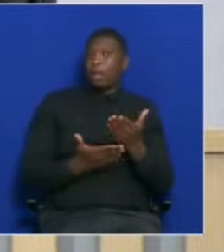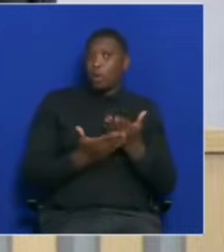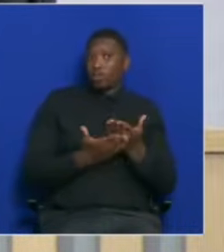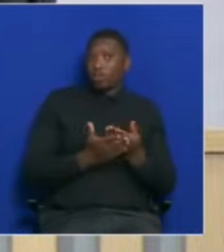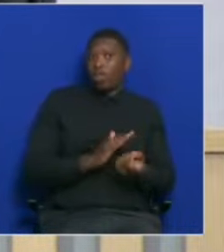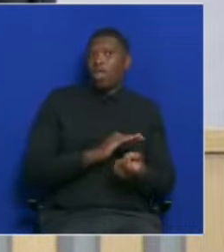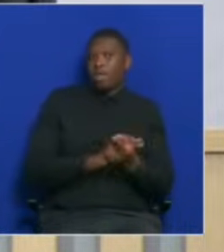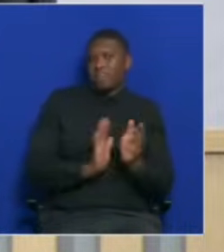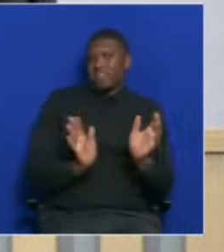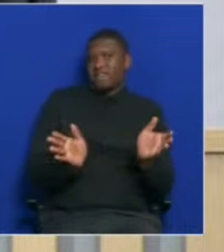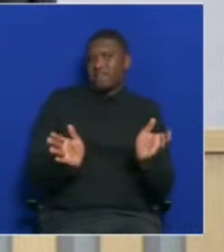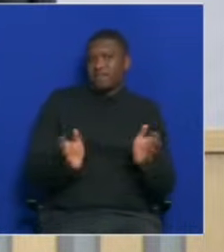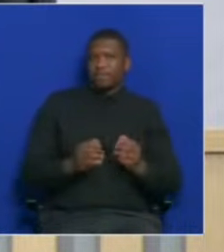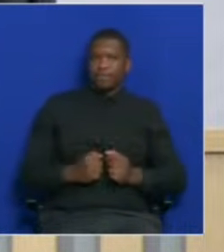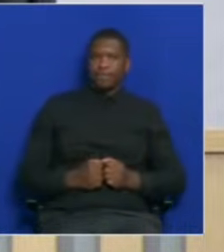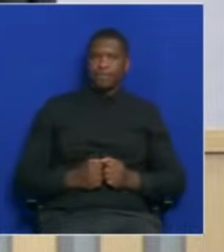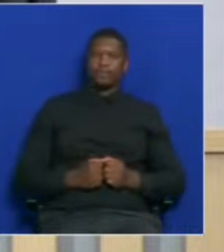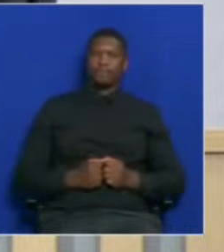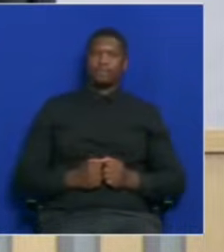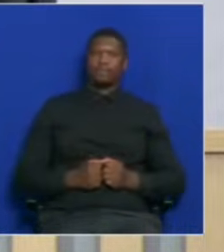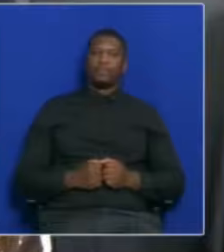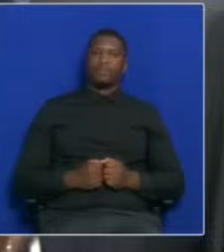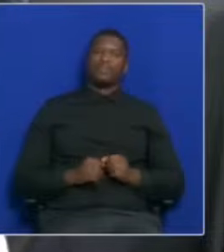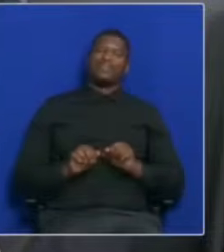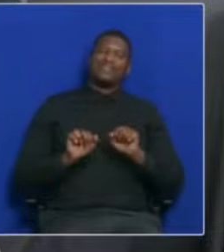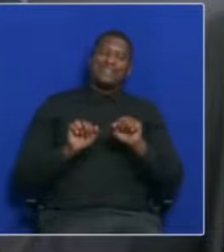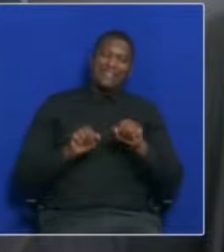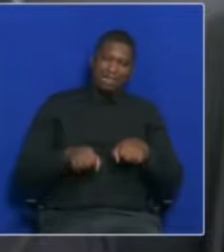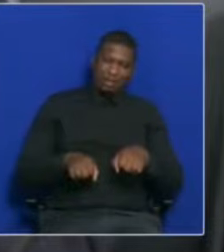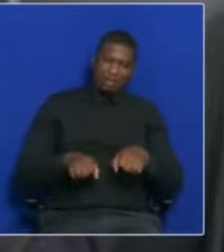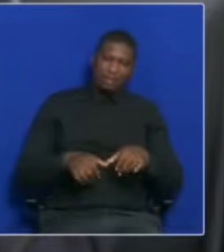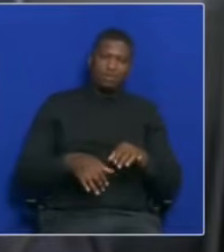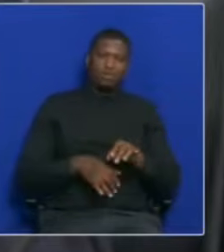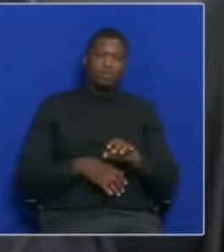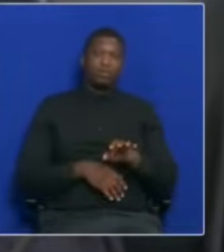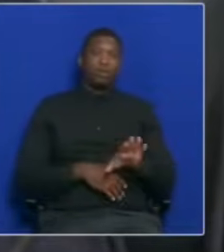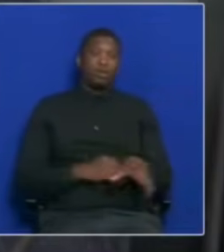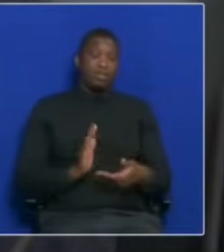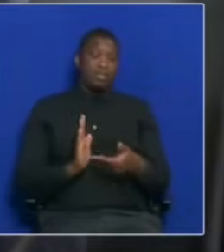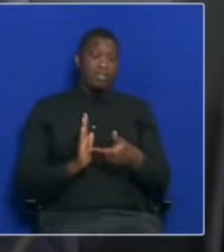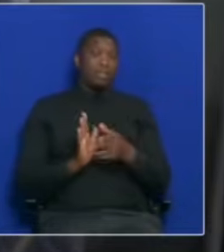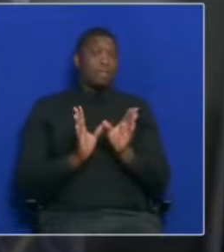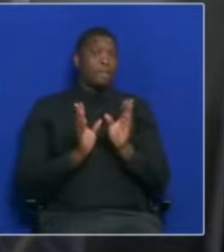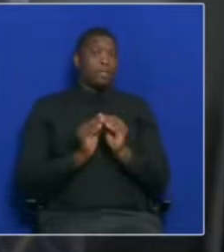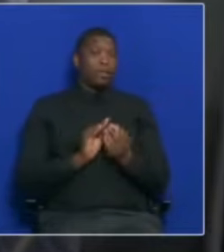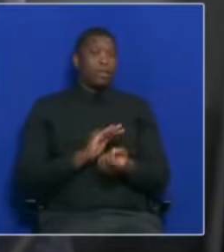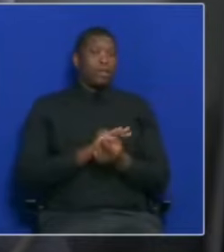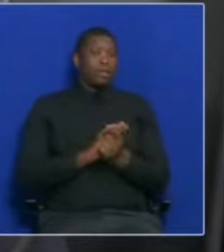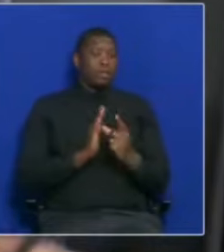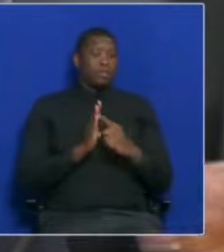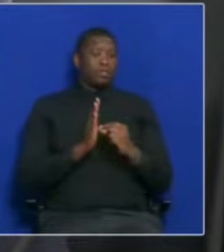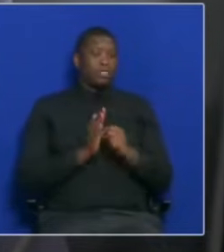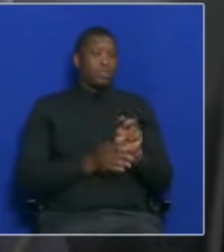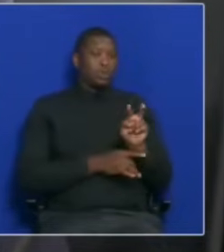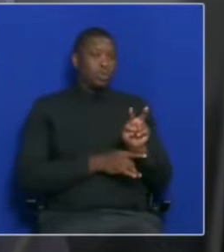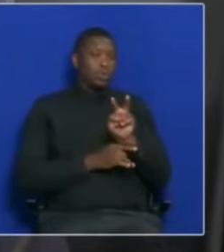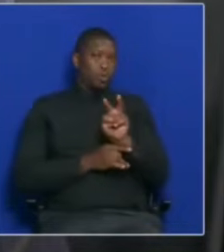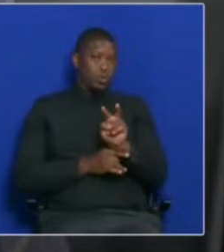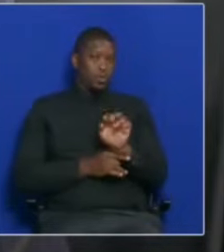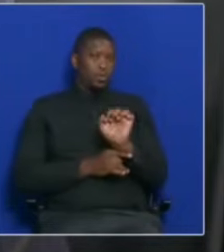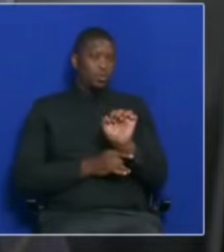an email. Yes, and this meeting, the one that happens on the 22nd, is the one that you